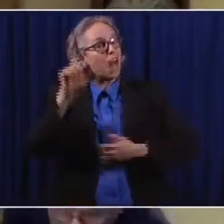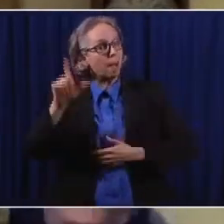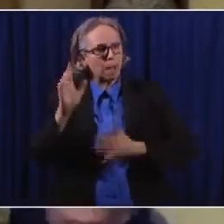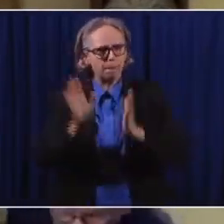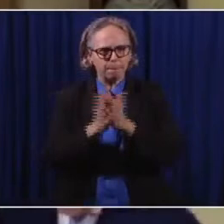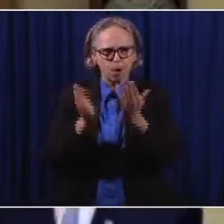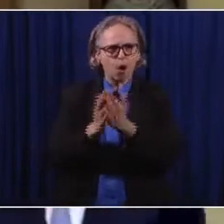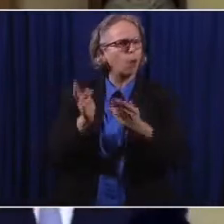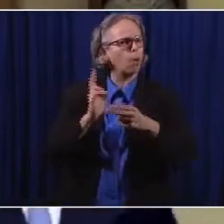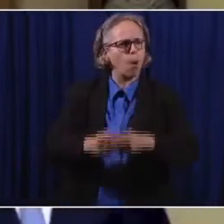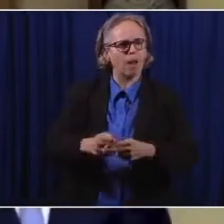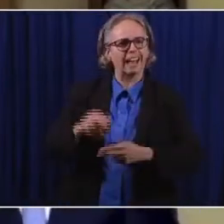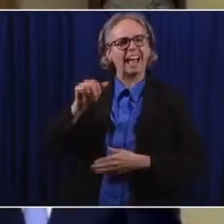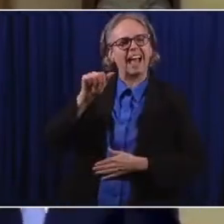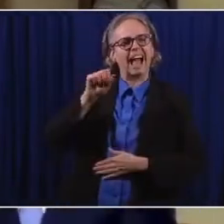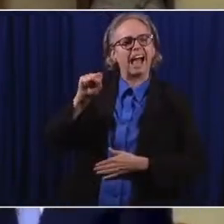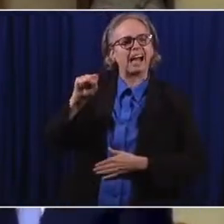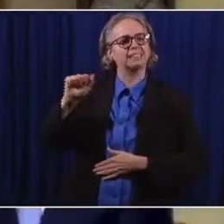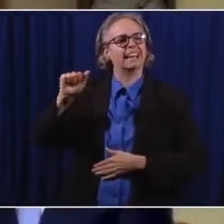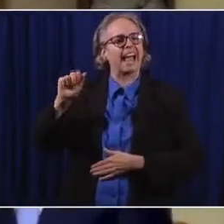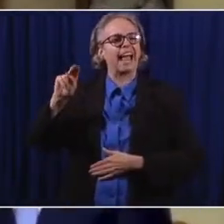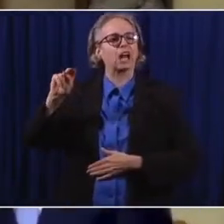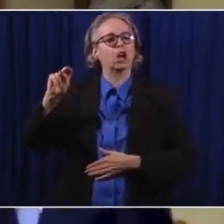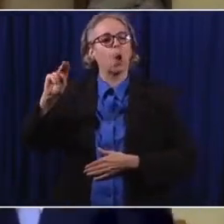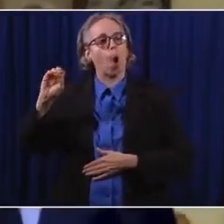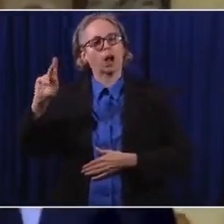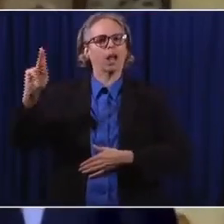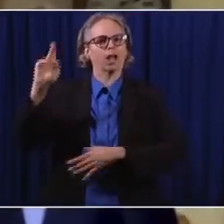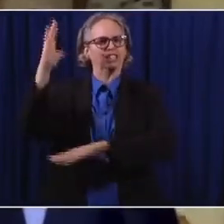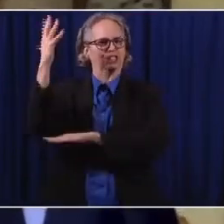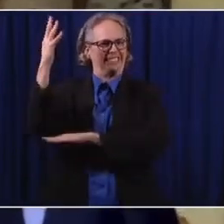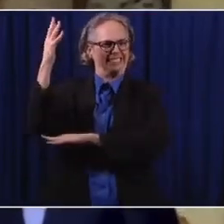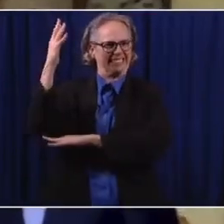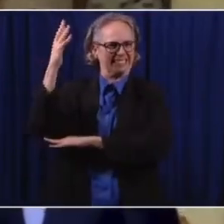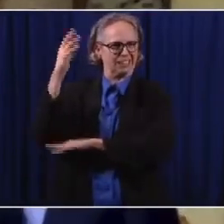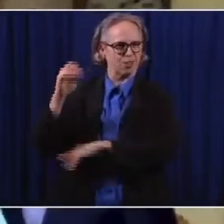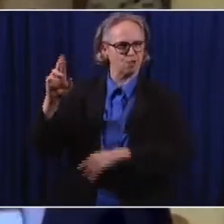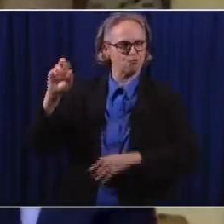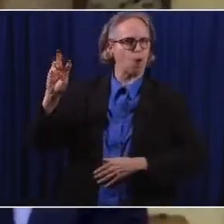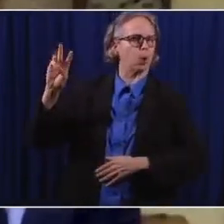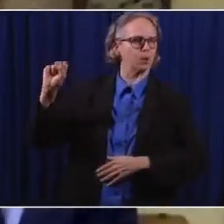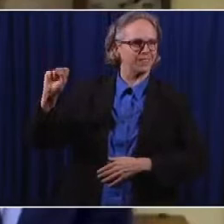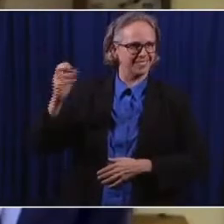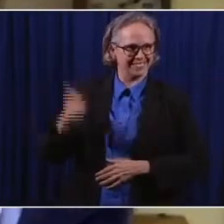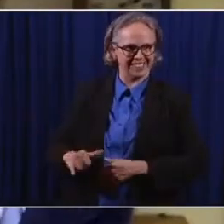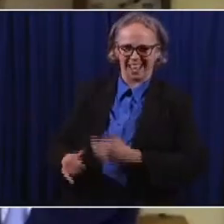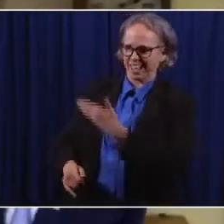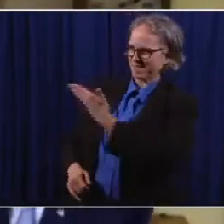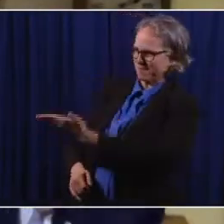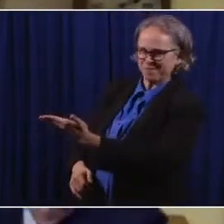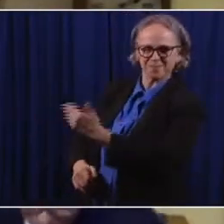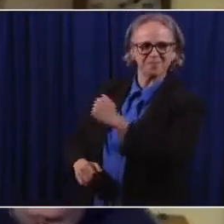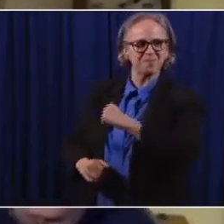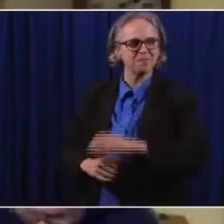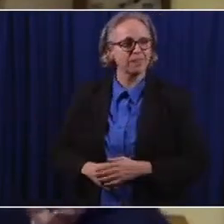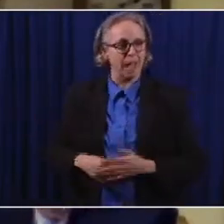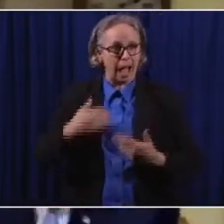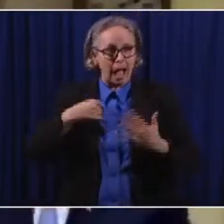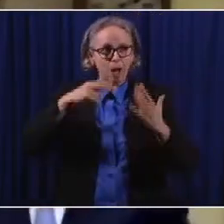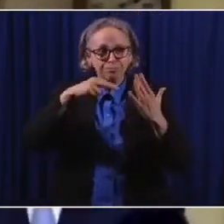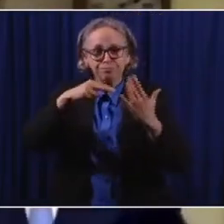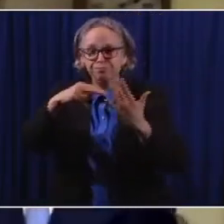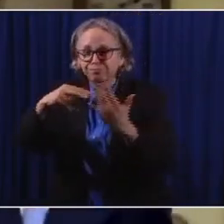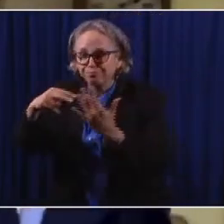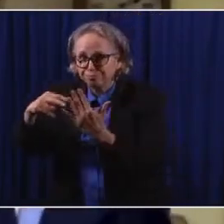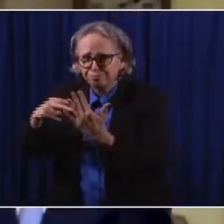So this is kind of a cool book that some of the kids are getting this year. And after I read the book, Dr. Bertley